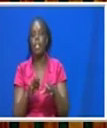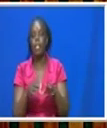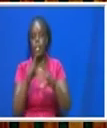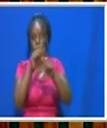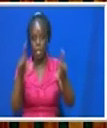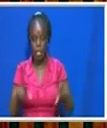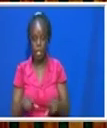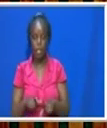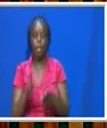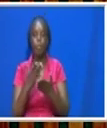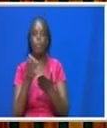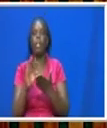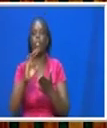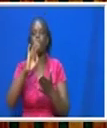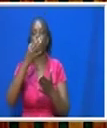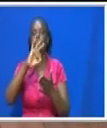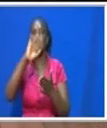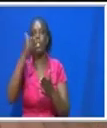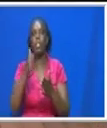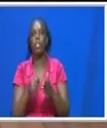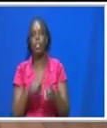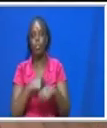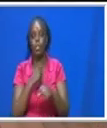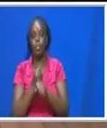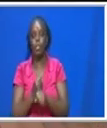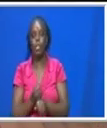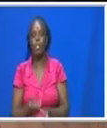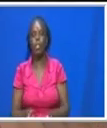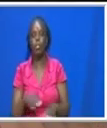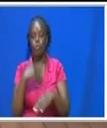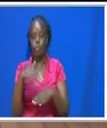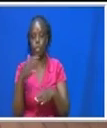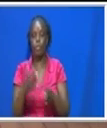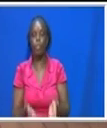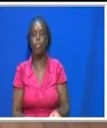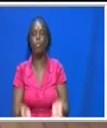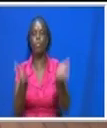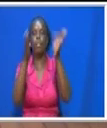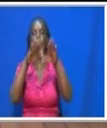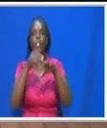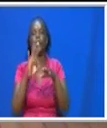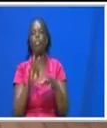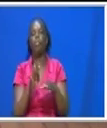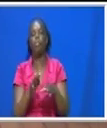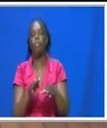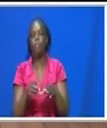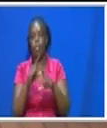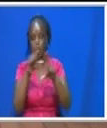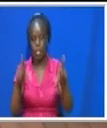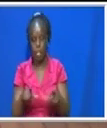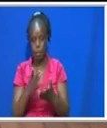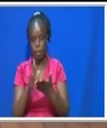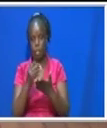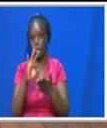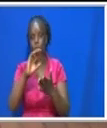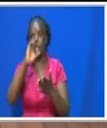3 factors that lead to frequent flooding in the lake region of Kenya. 3 marks.